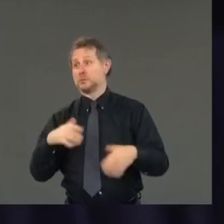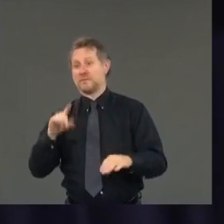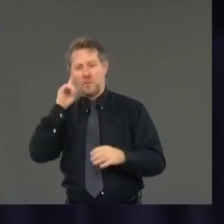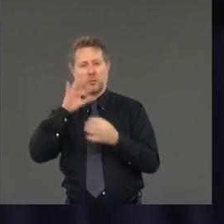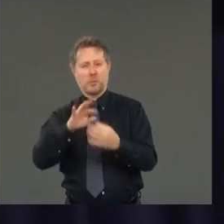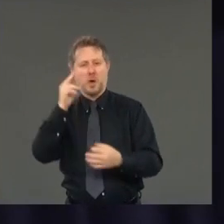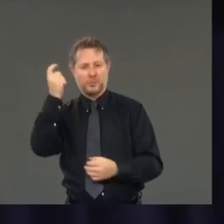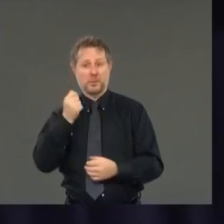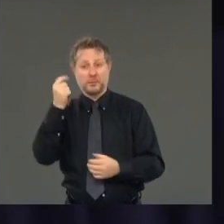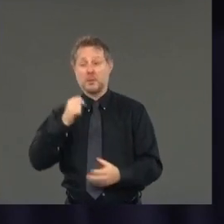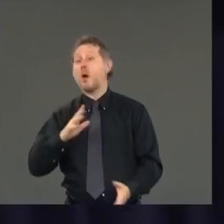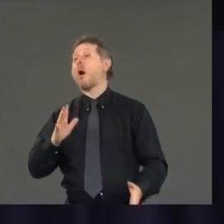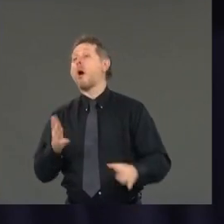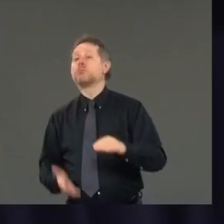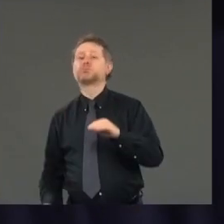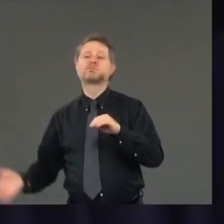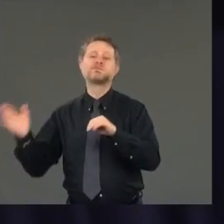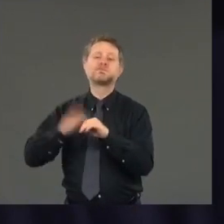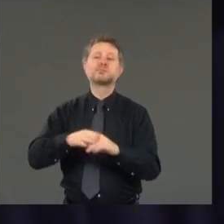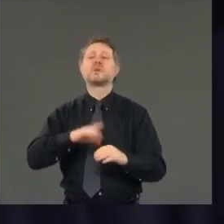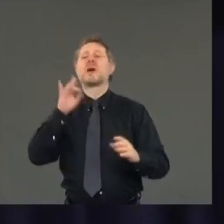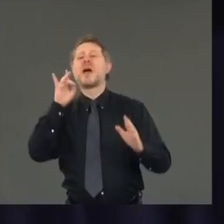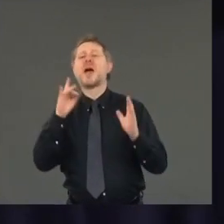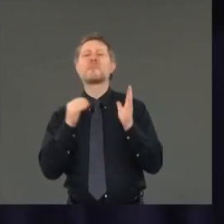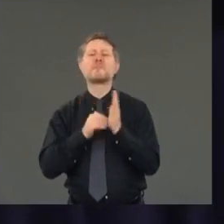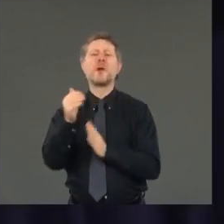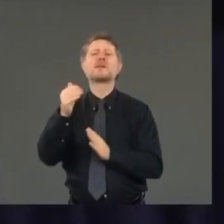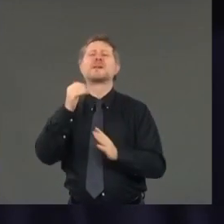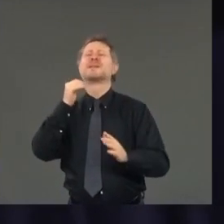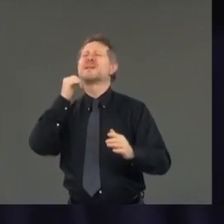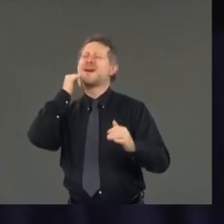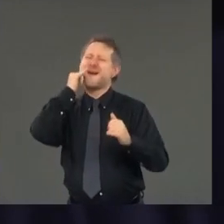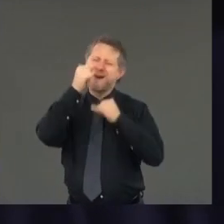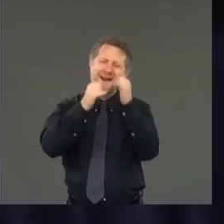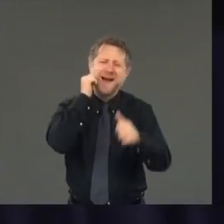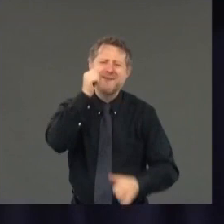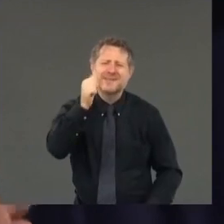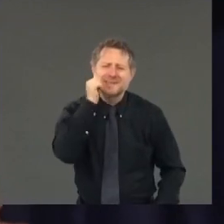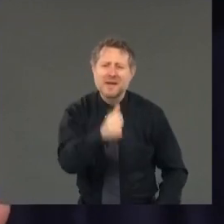day, now averaging about 3 million calls. So